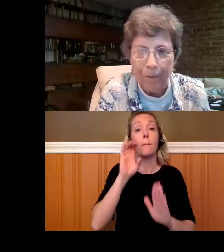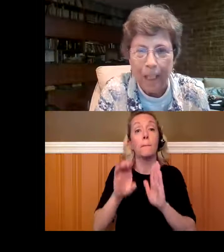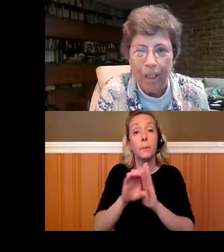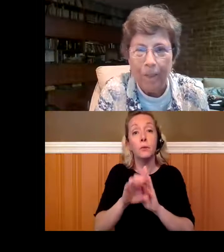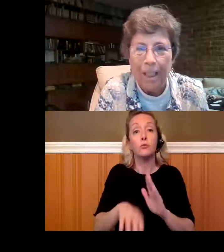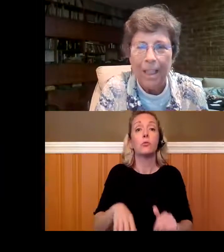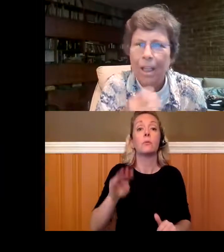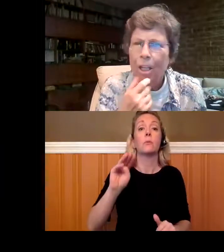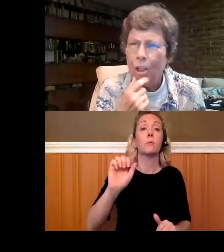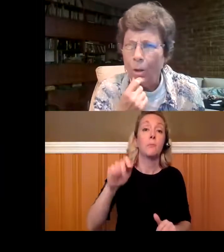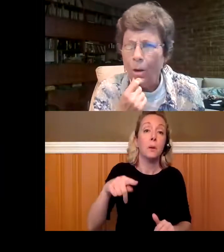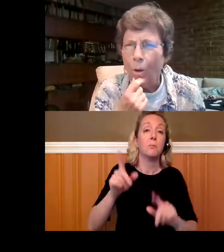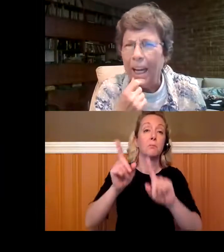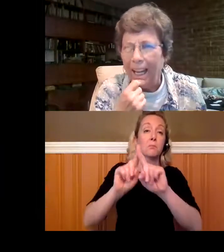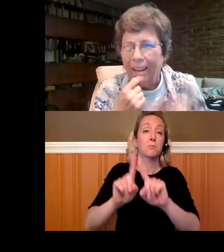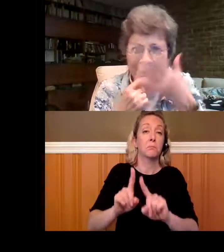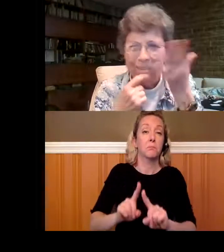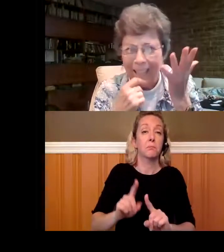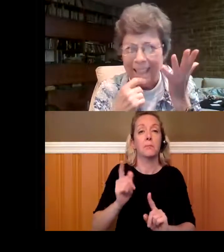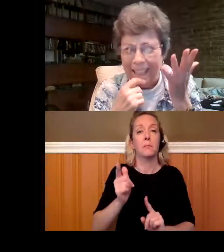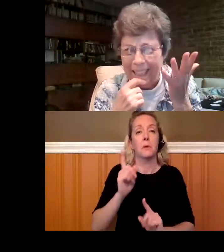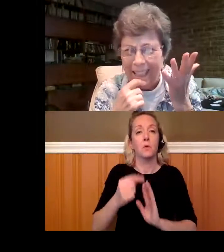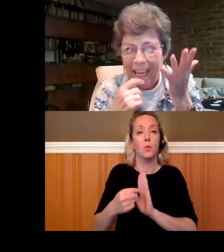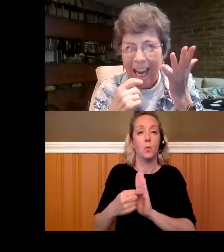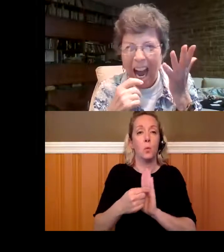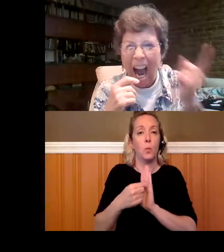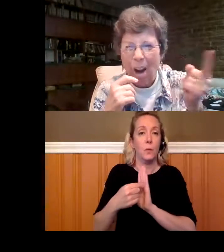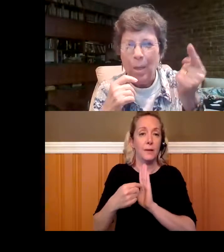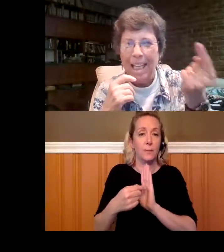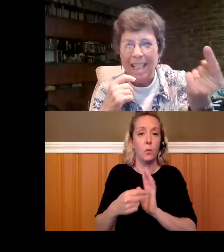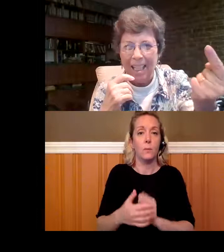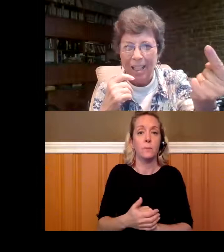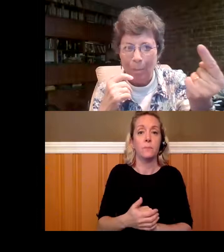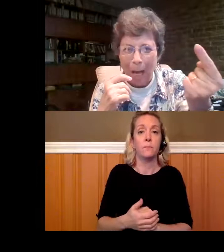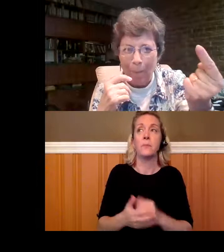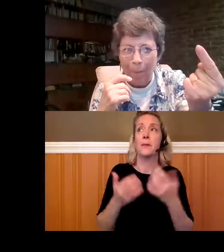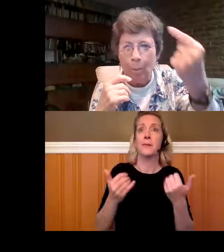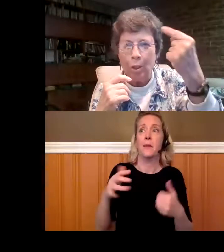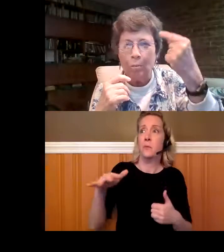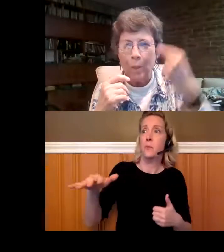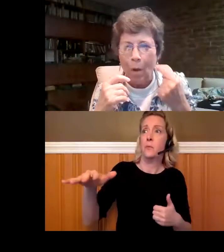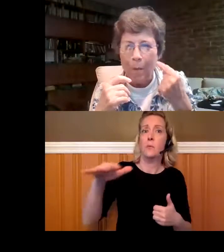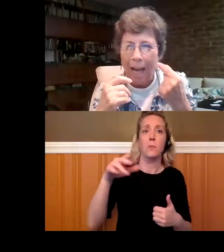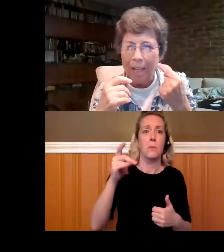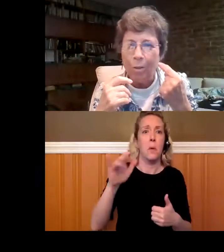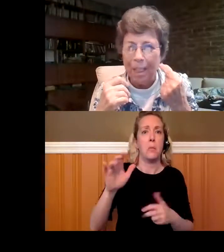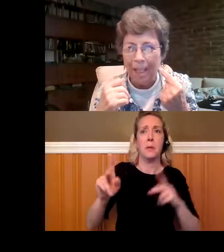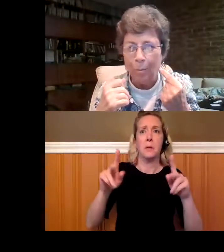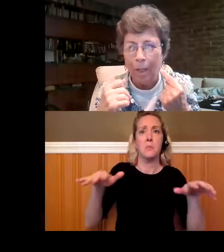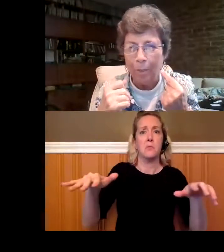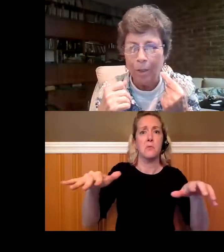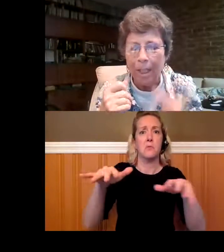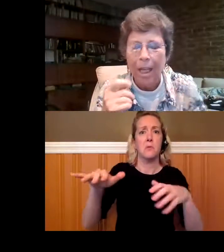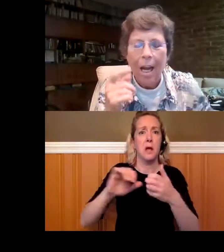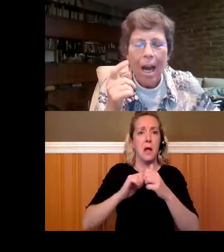these. So, okay, that's easy. How is the public supposed to respond back to the deafblind person?